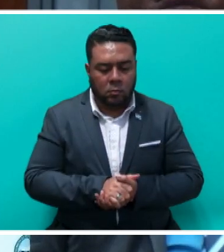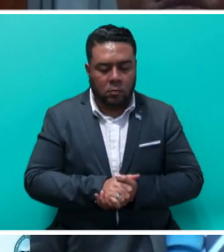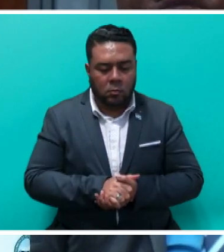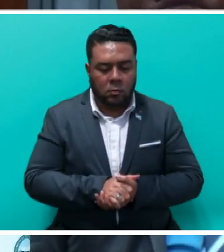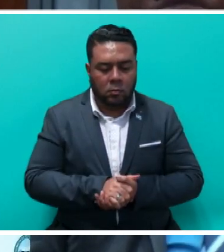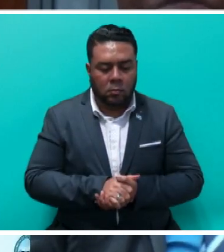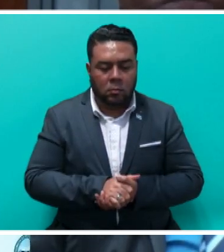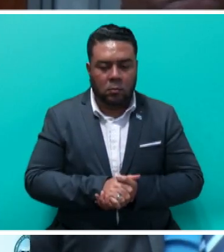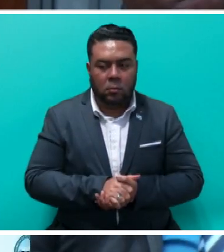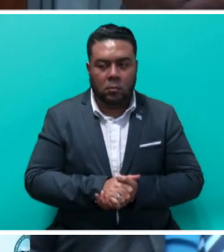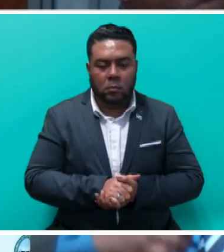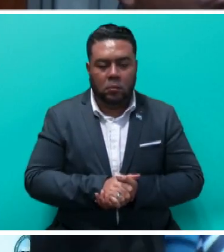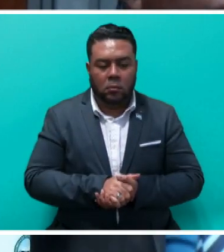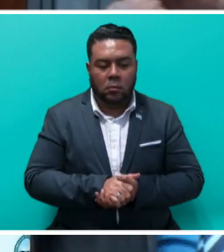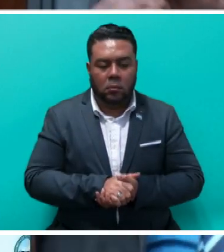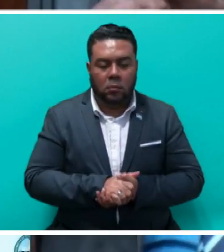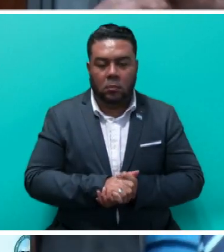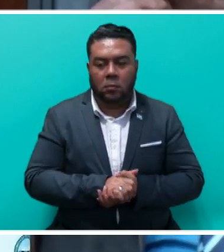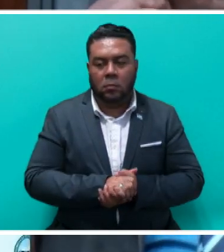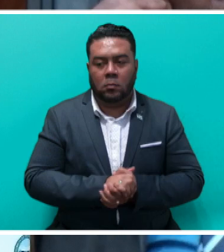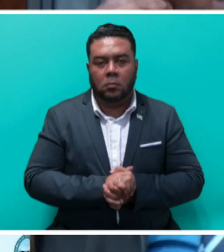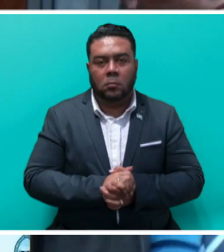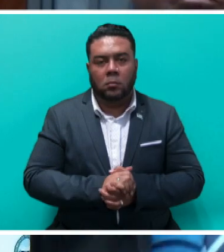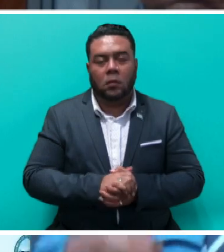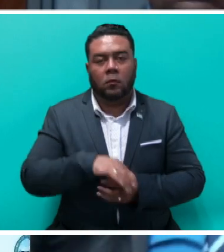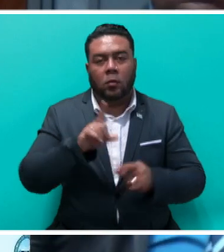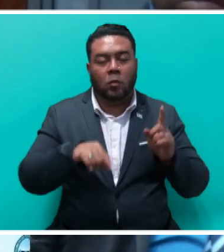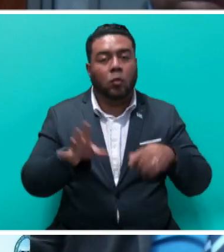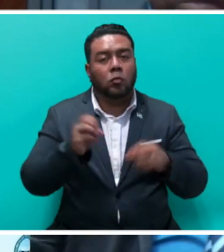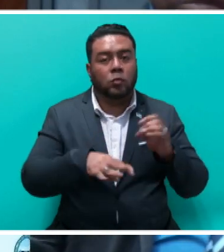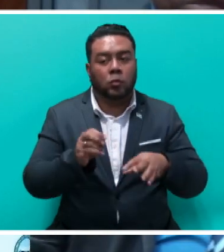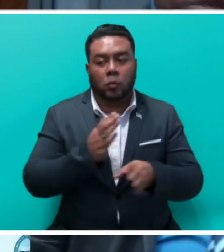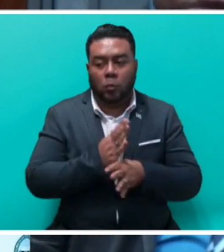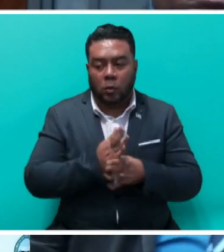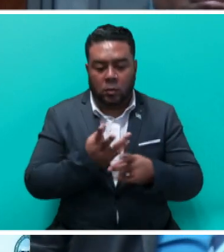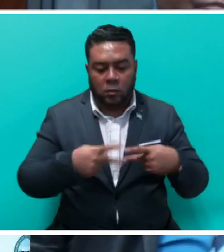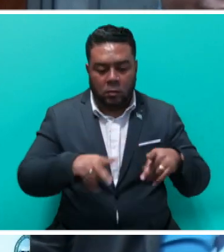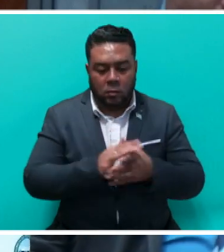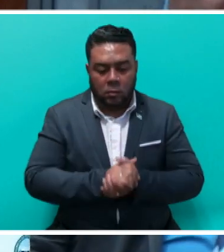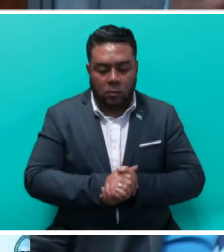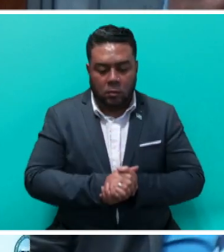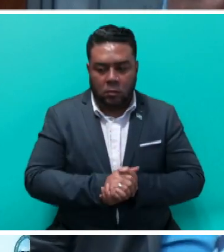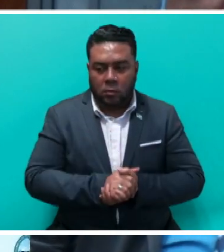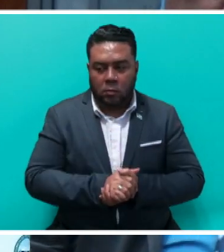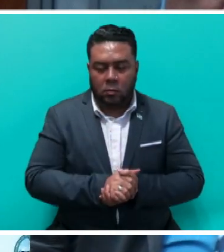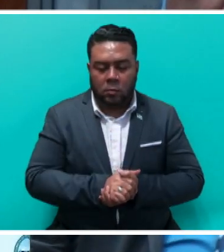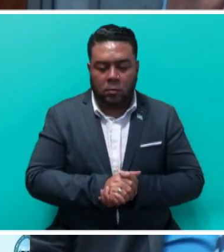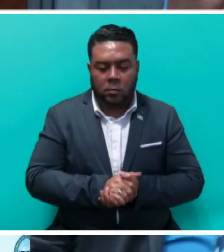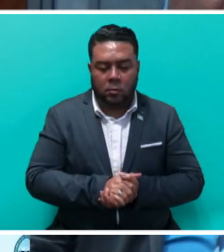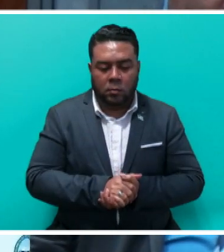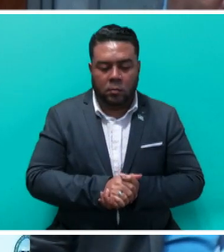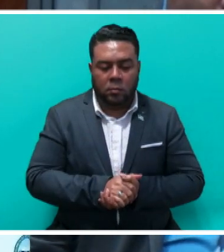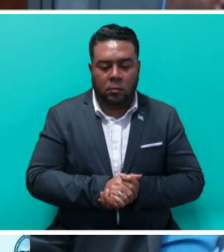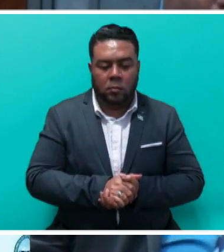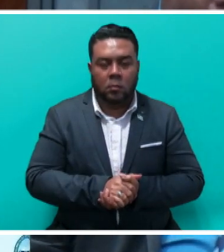and inadequate public transport facilities contributed to hesitation in issuing new permits.